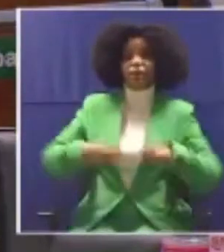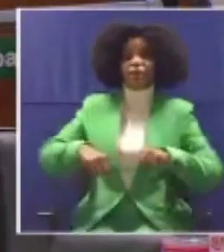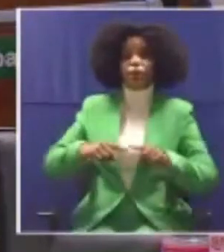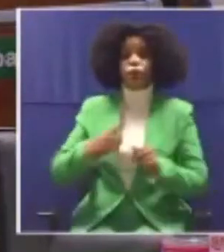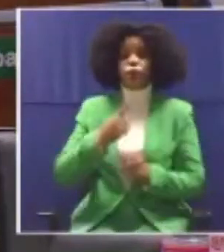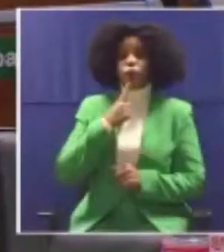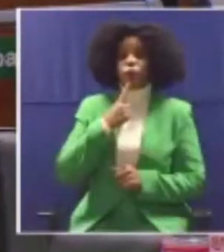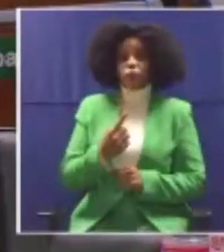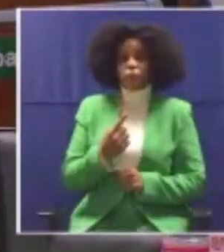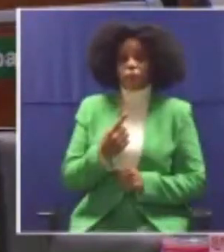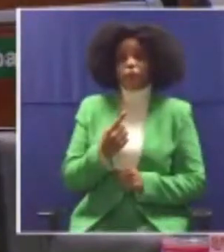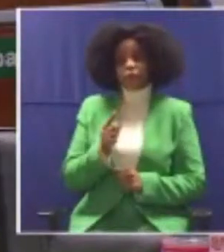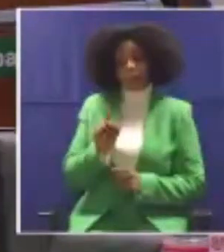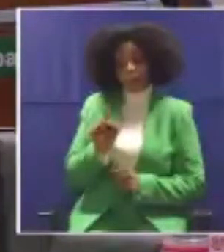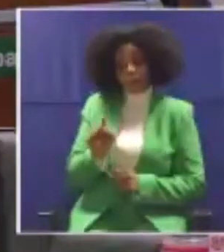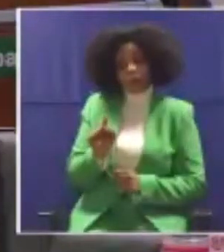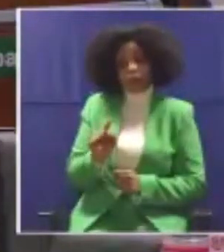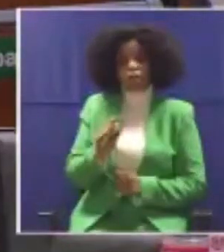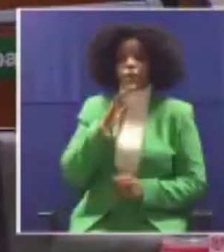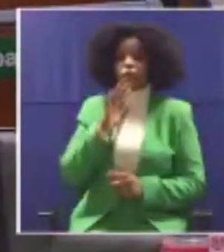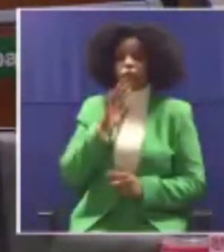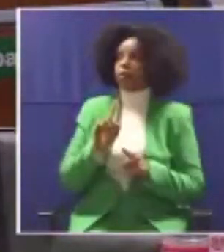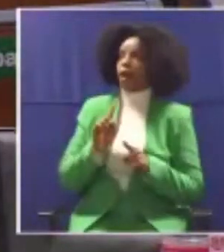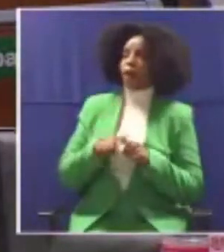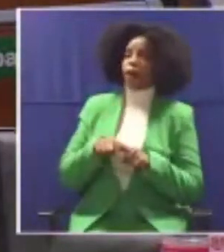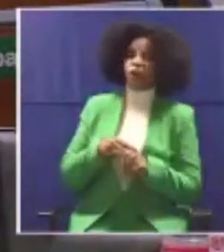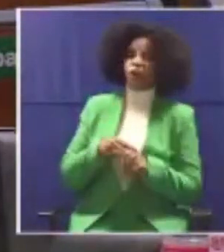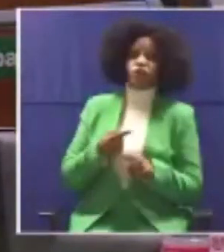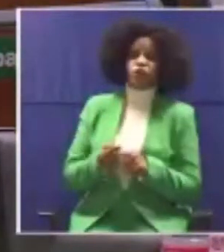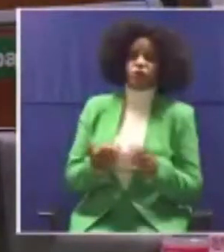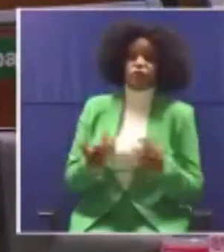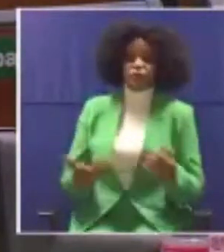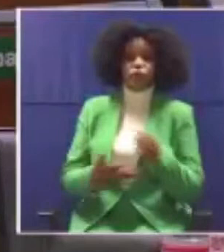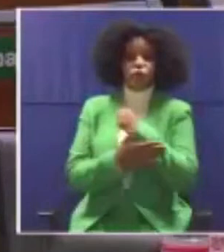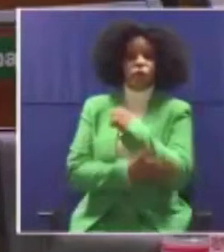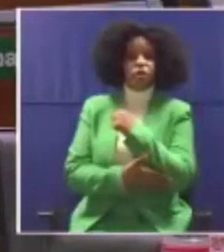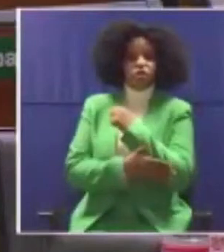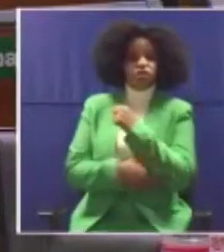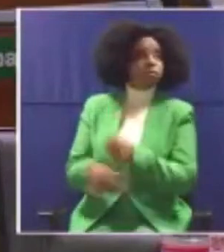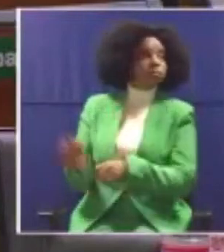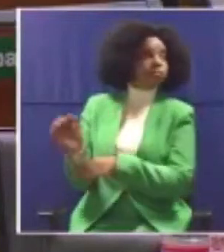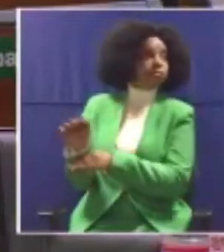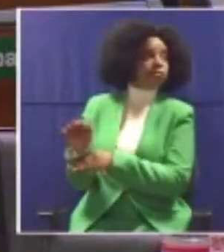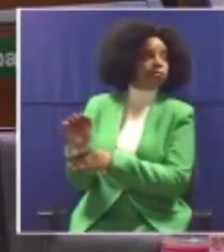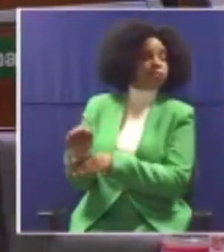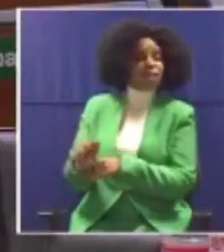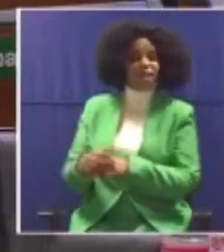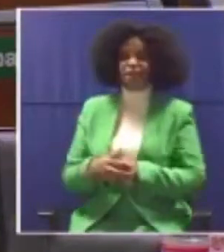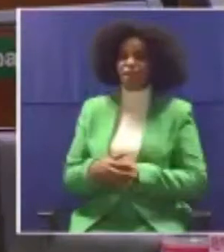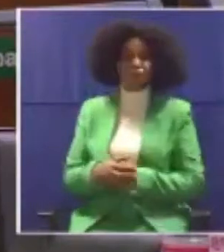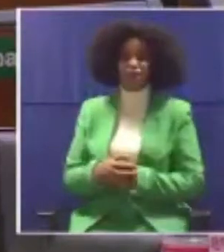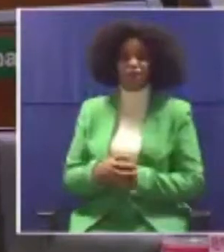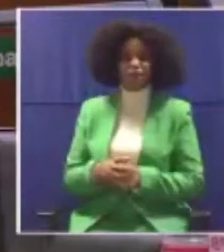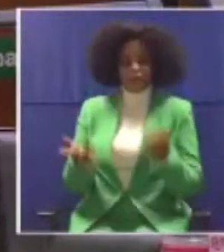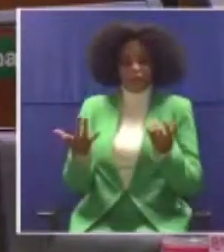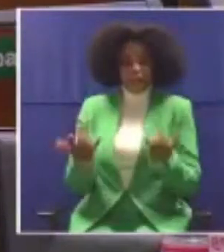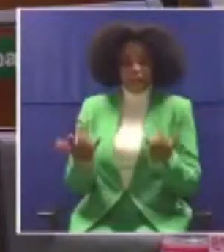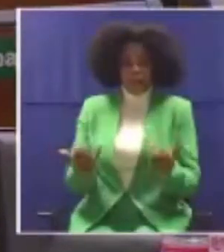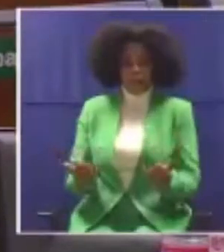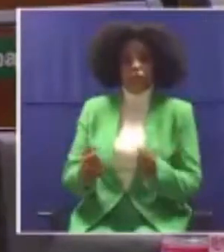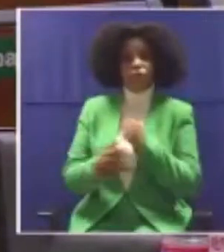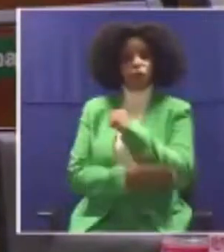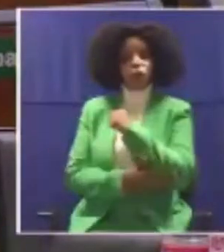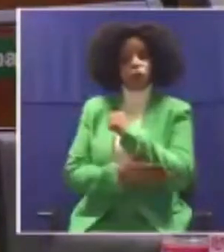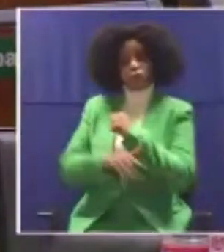acceptable excuse for a nation to turn a blind eye. Now our continent is blighted by a nation